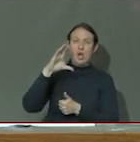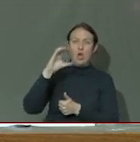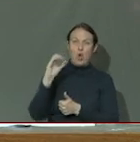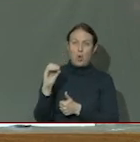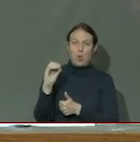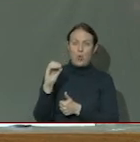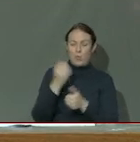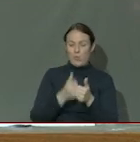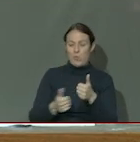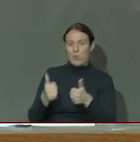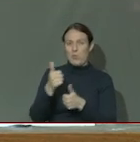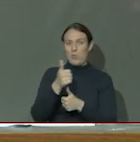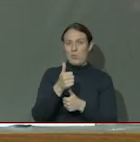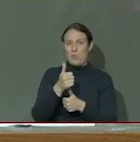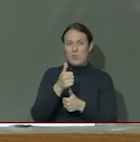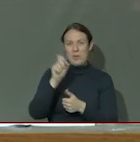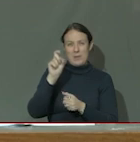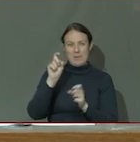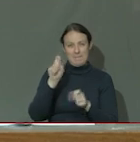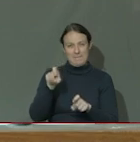about codominance,